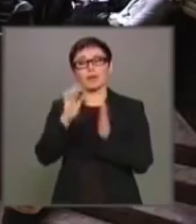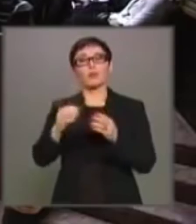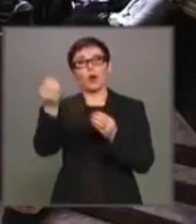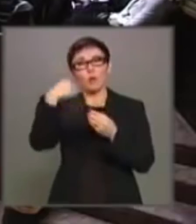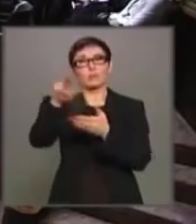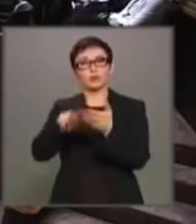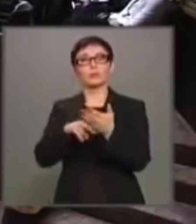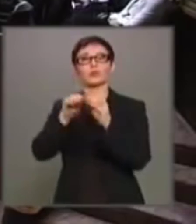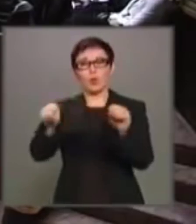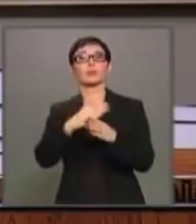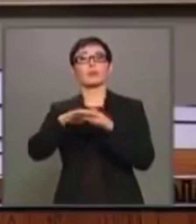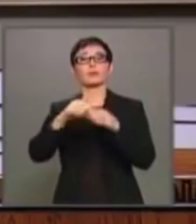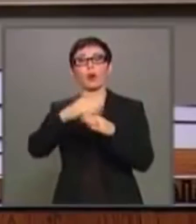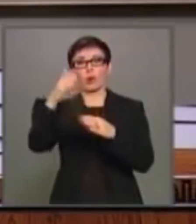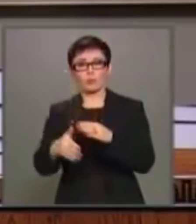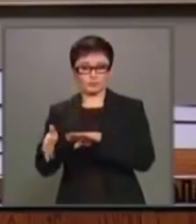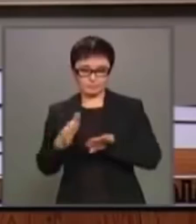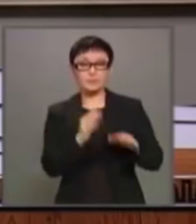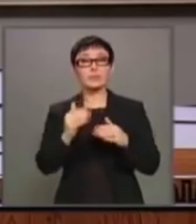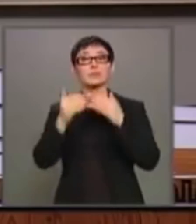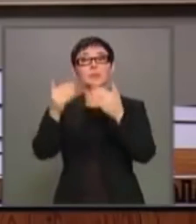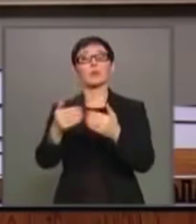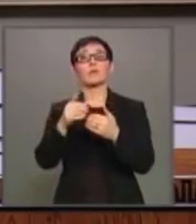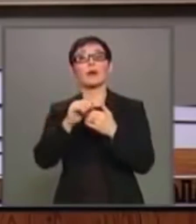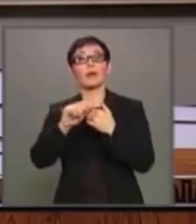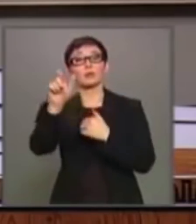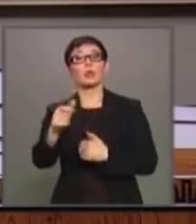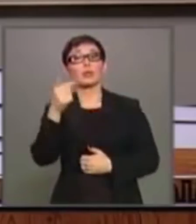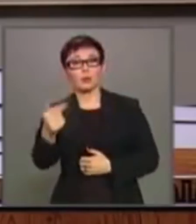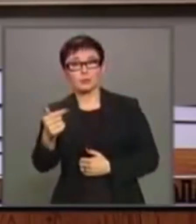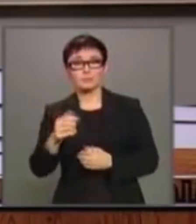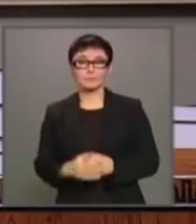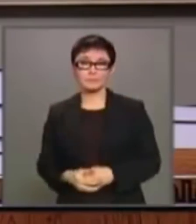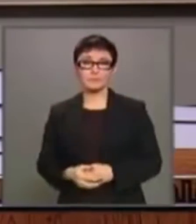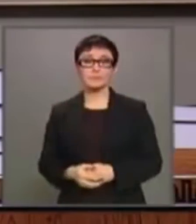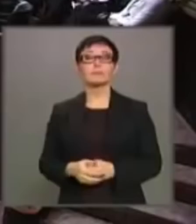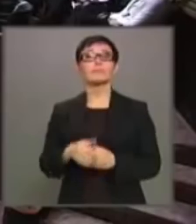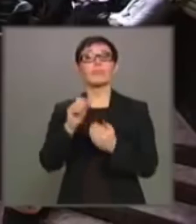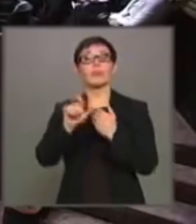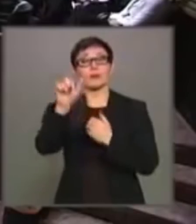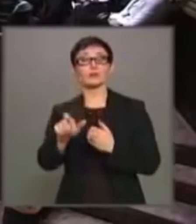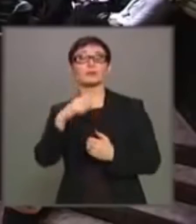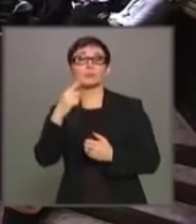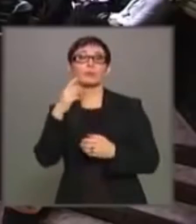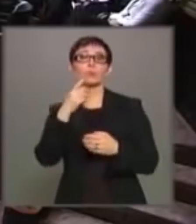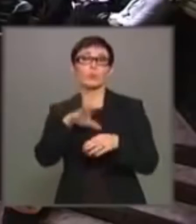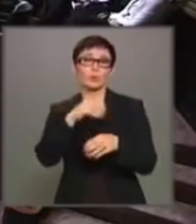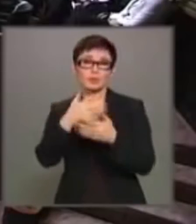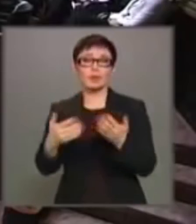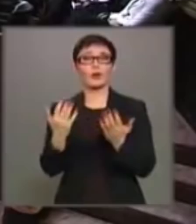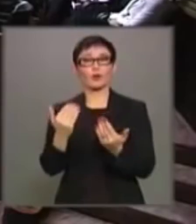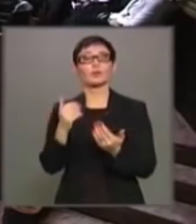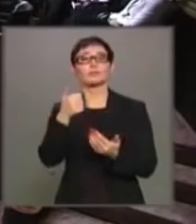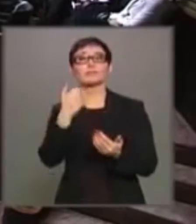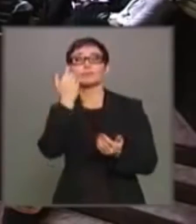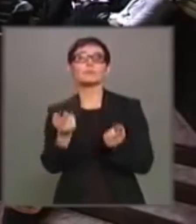left-wing government. I use that term very loosely. There really is very little difference between the big parties. They are